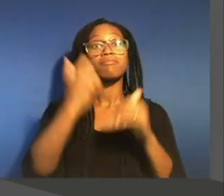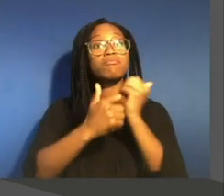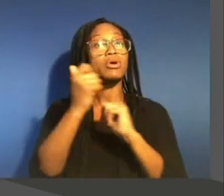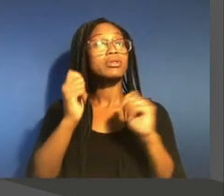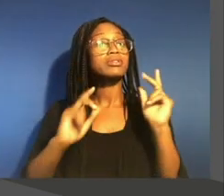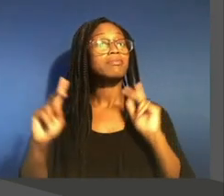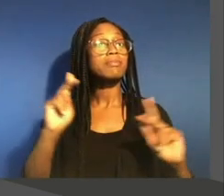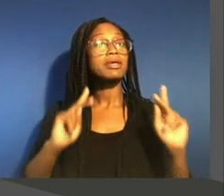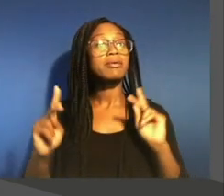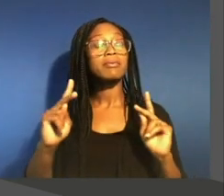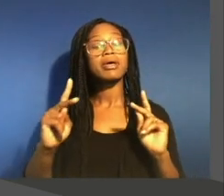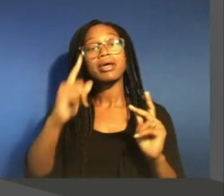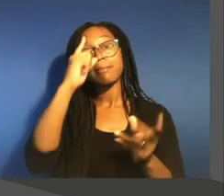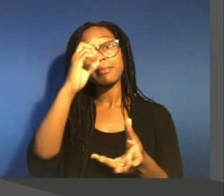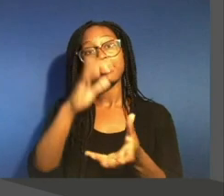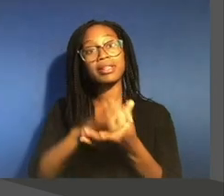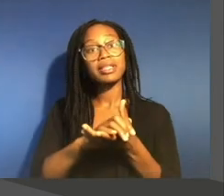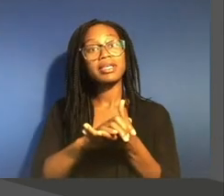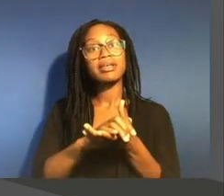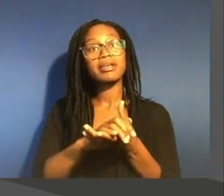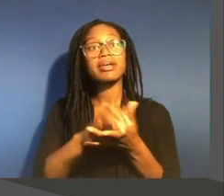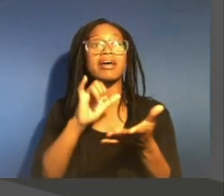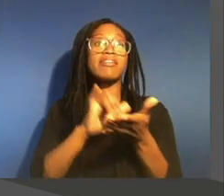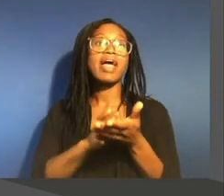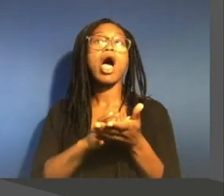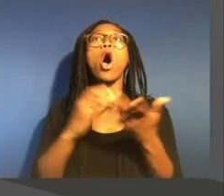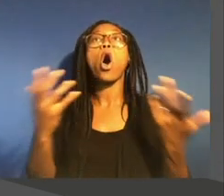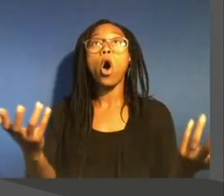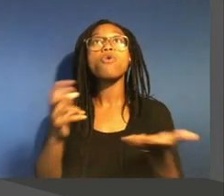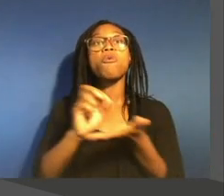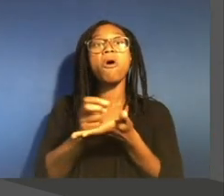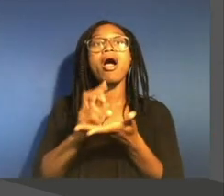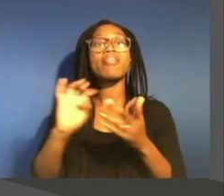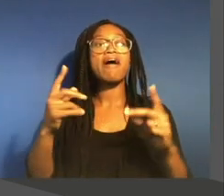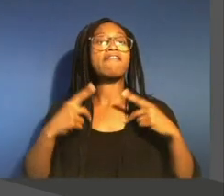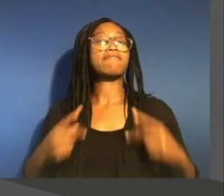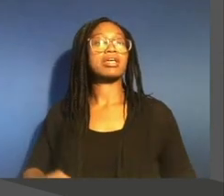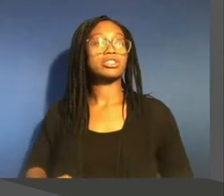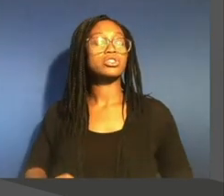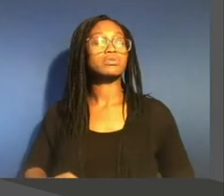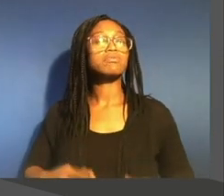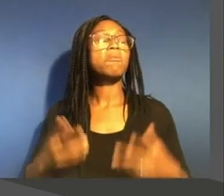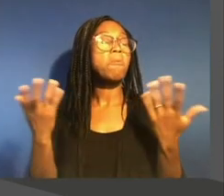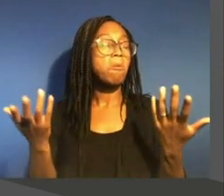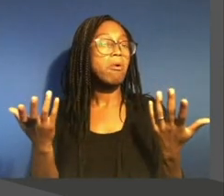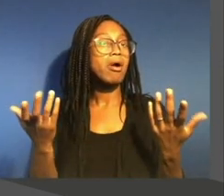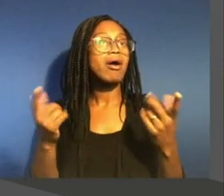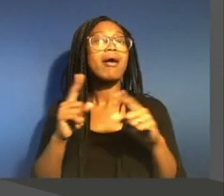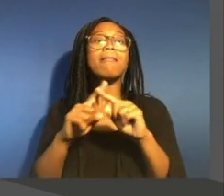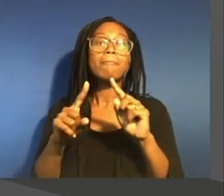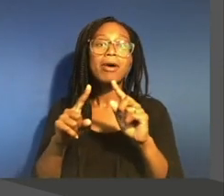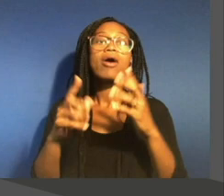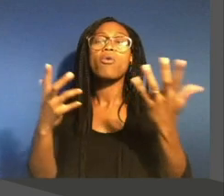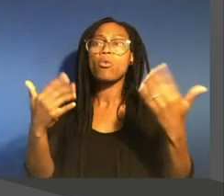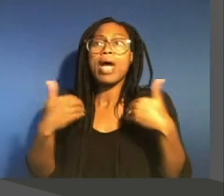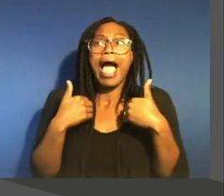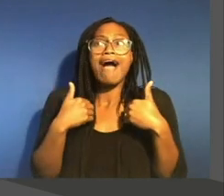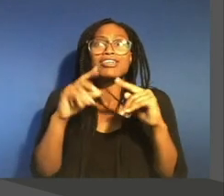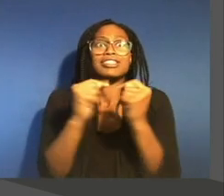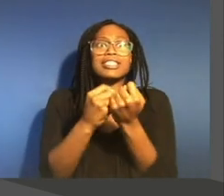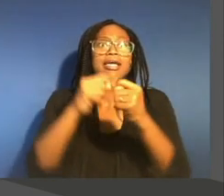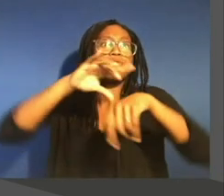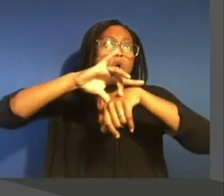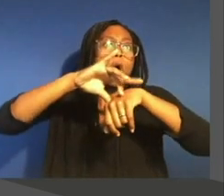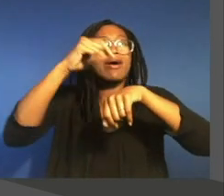is physical. We created a team dispersed all across the globe and we never met. I